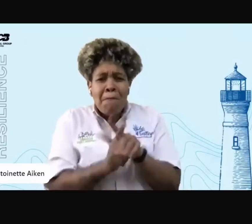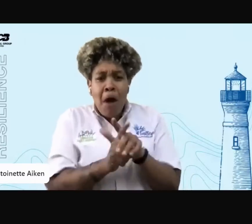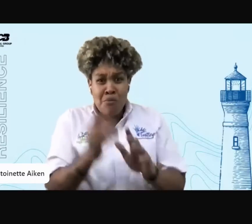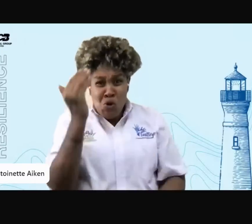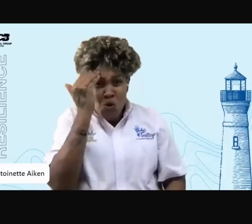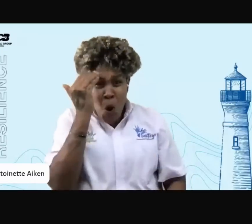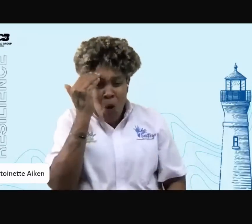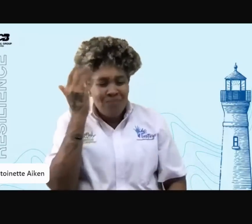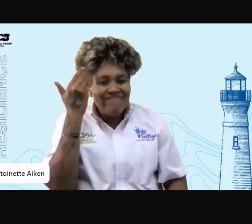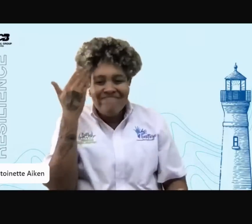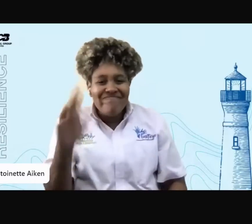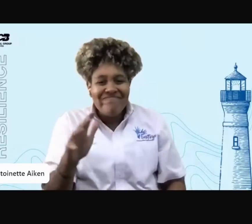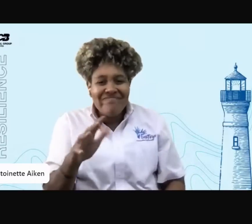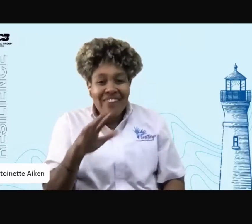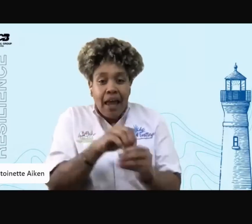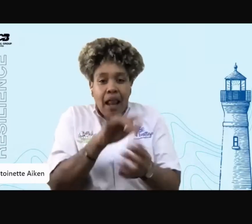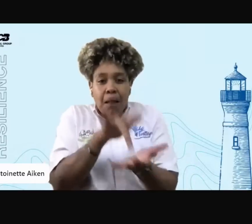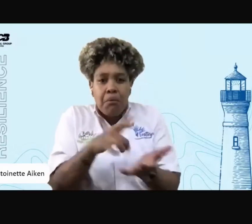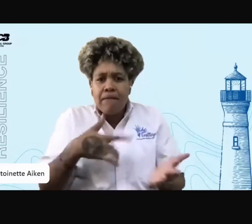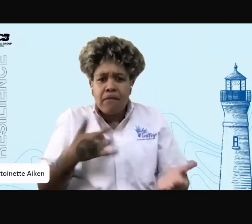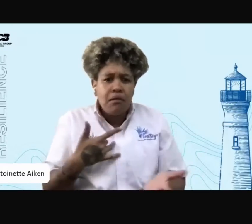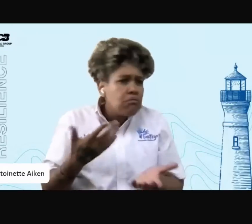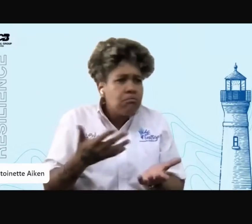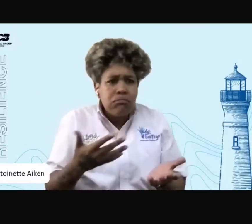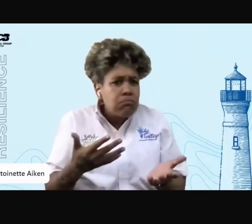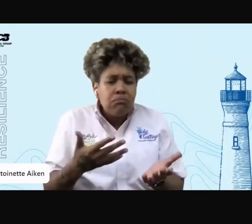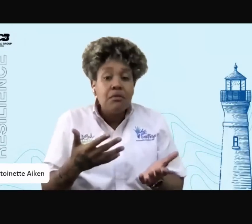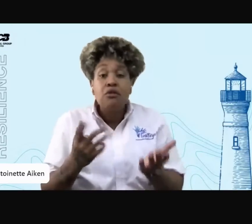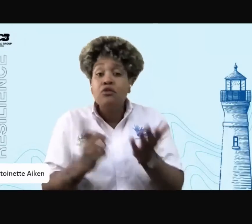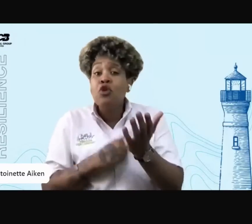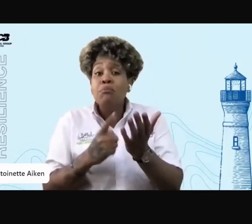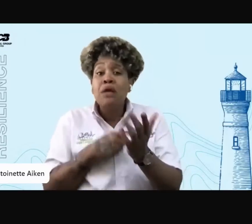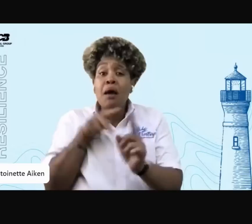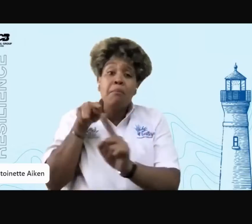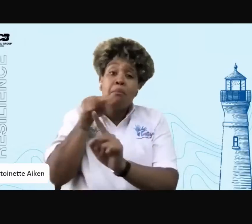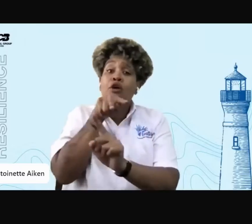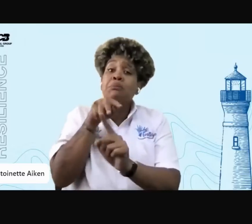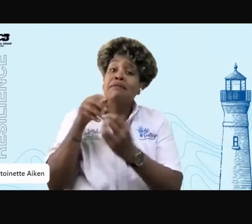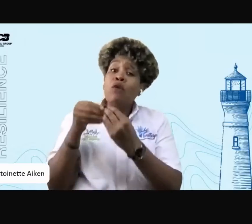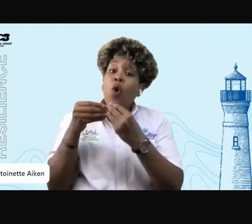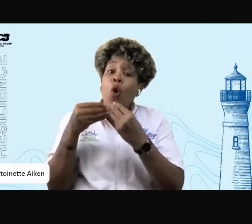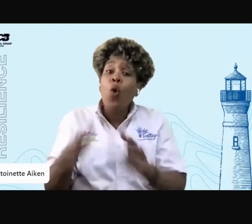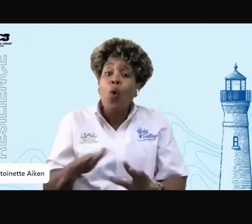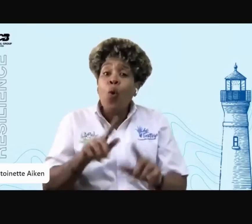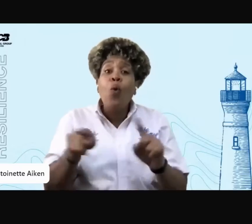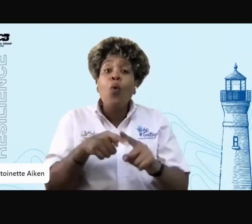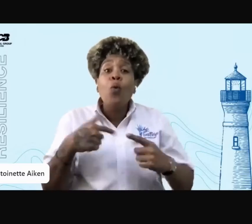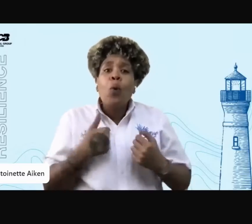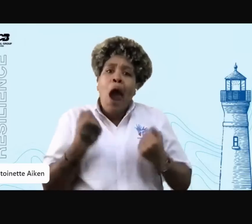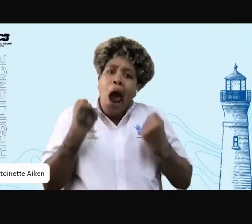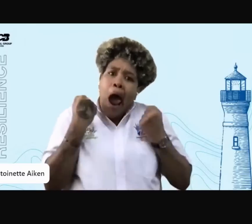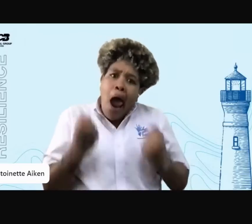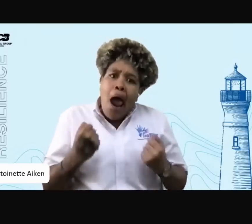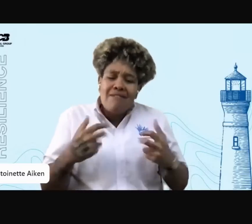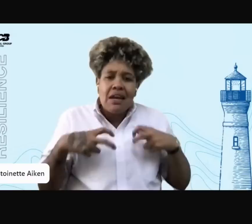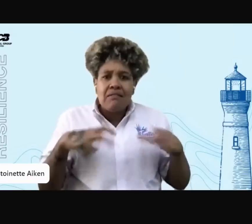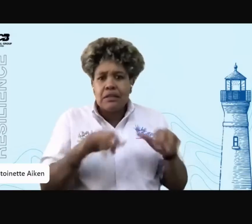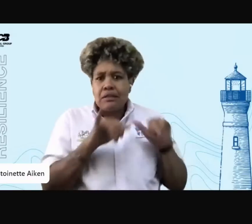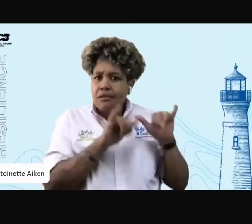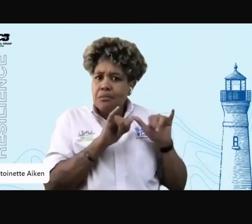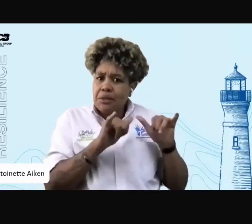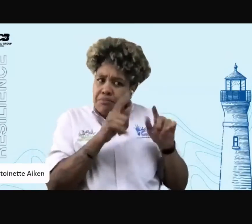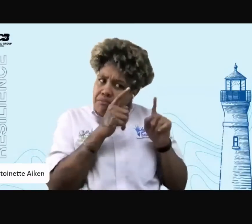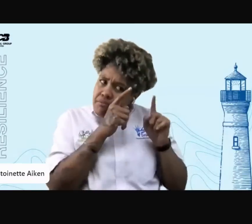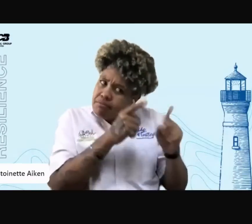them. In short, we lose our perspective when we are too heavily invested in a particular